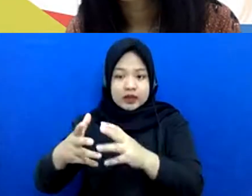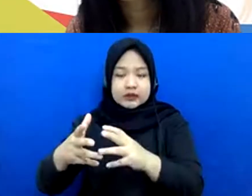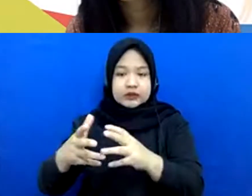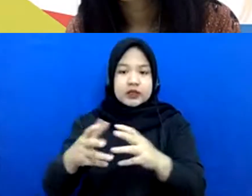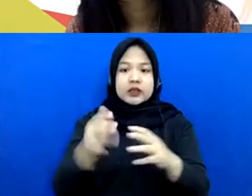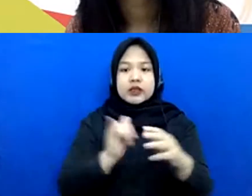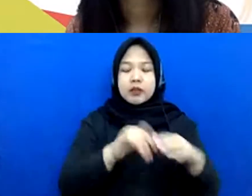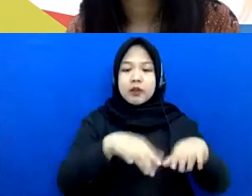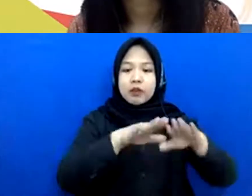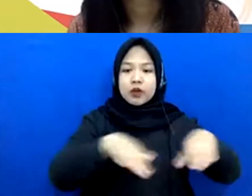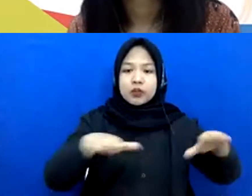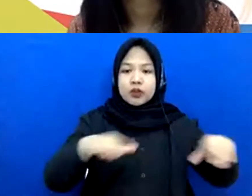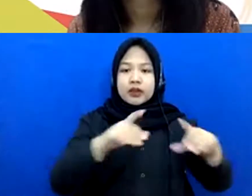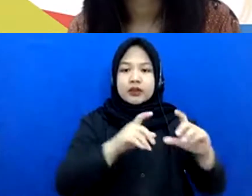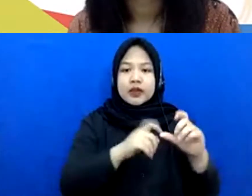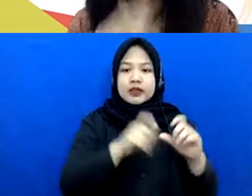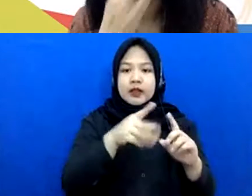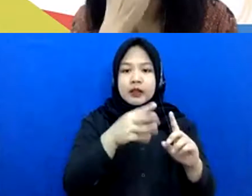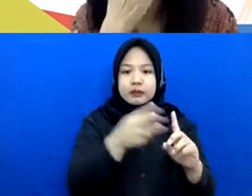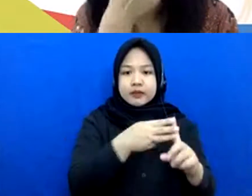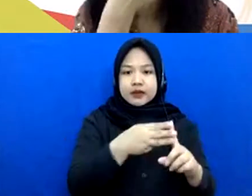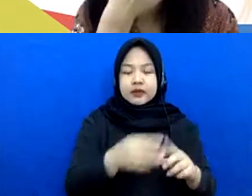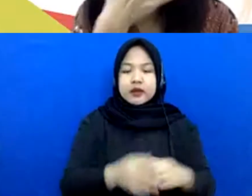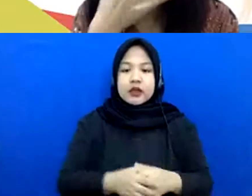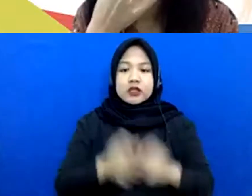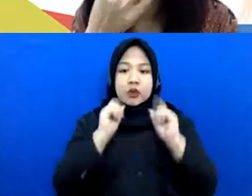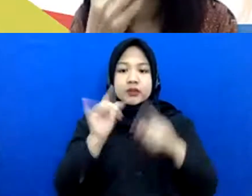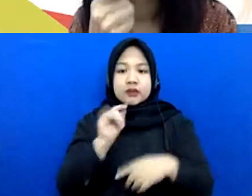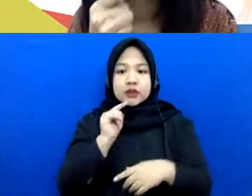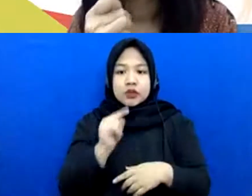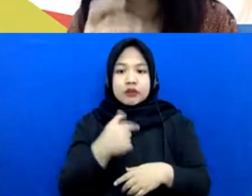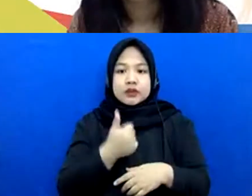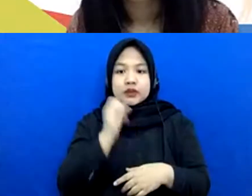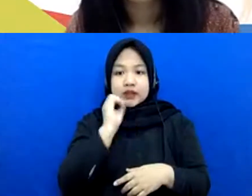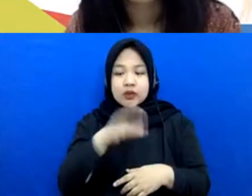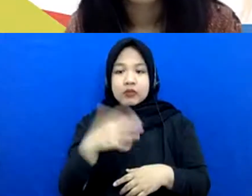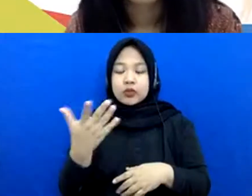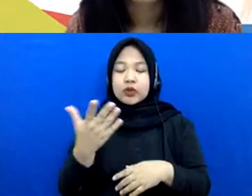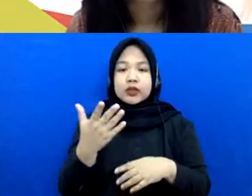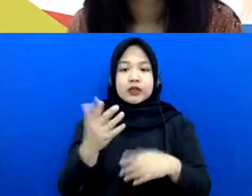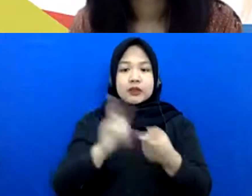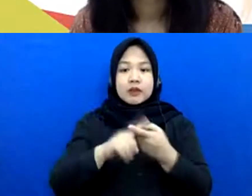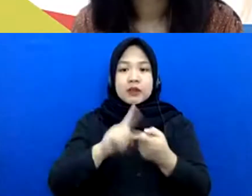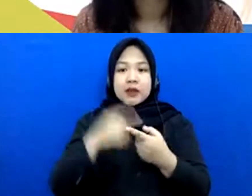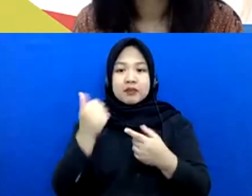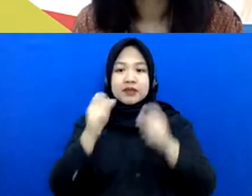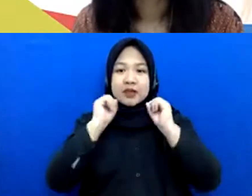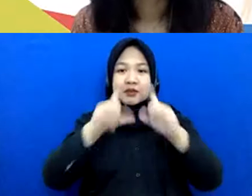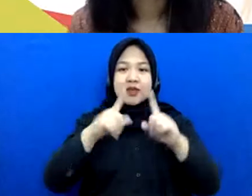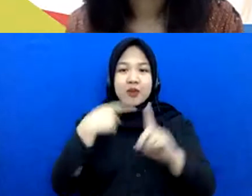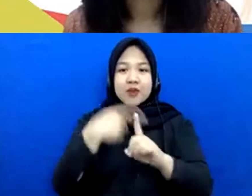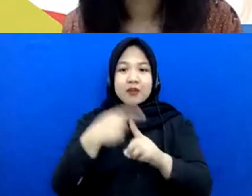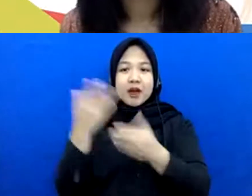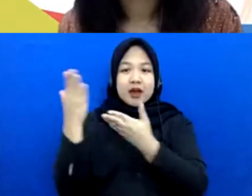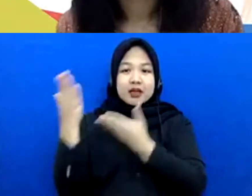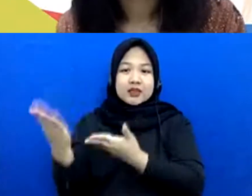student. Okay. So we're focusing on that field. Okay, Sister Imanina, maybe you can add another more.